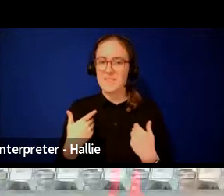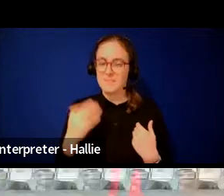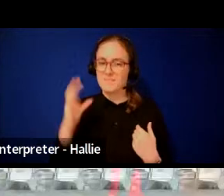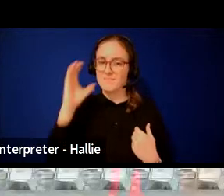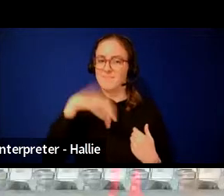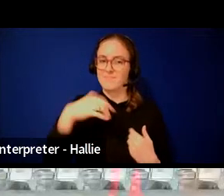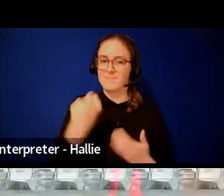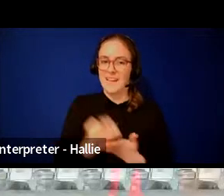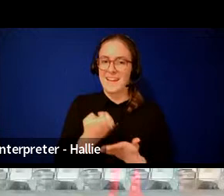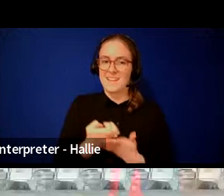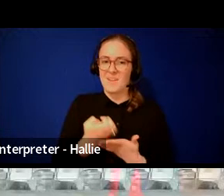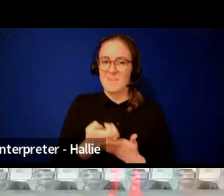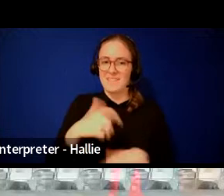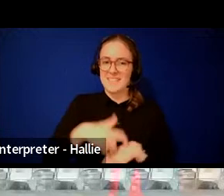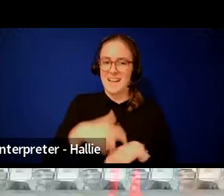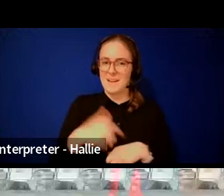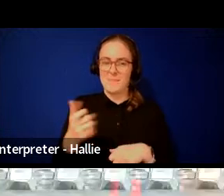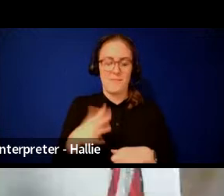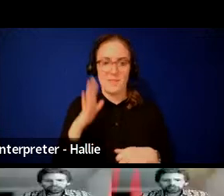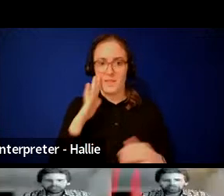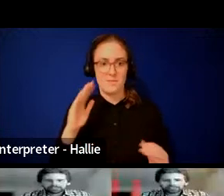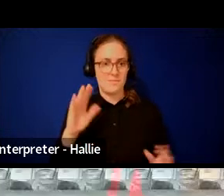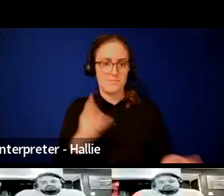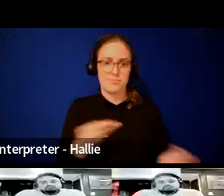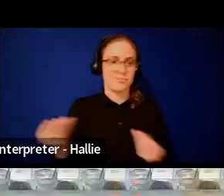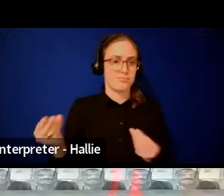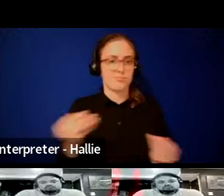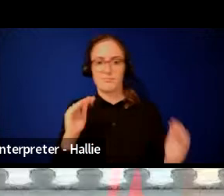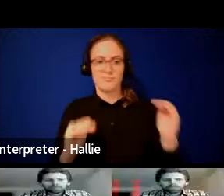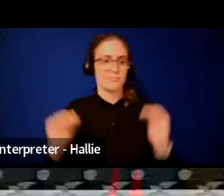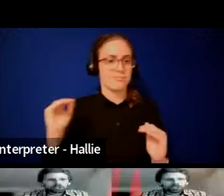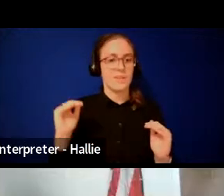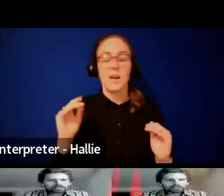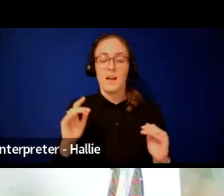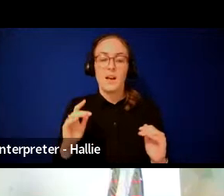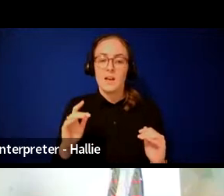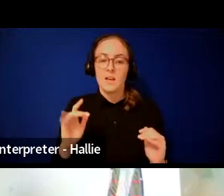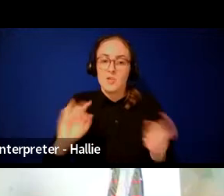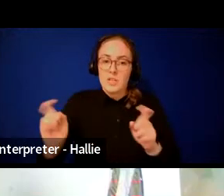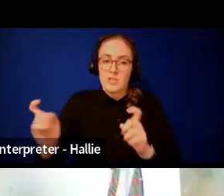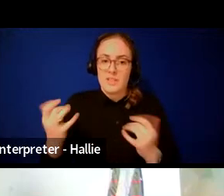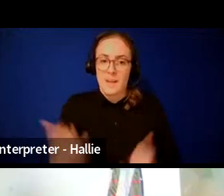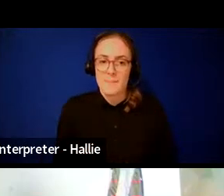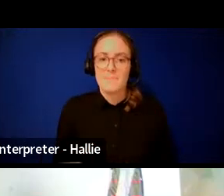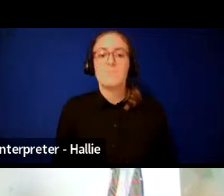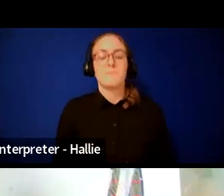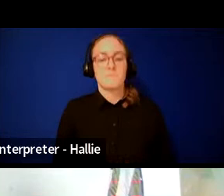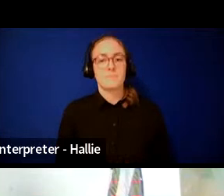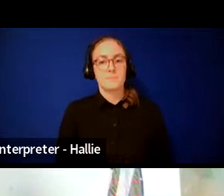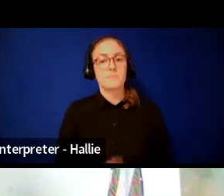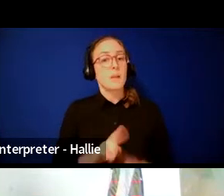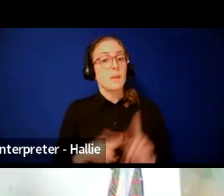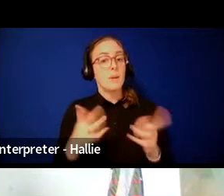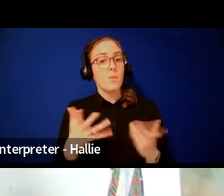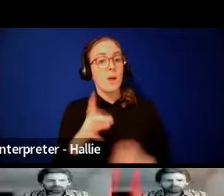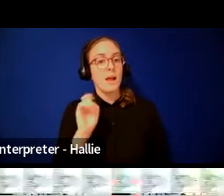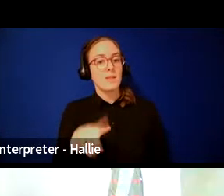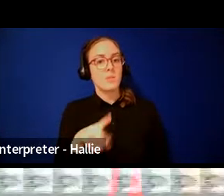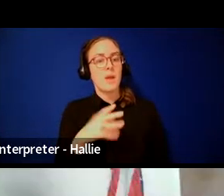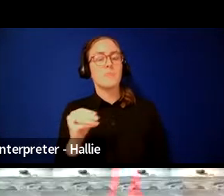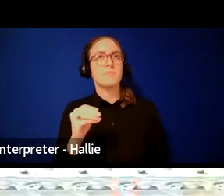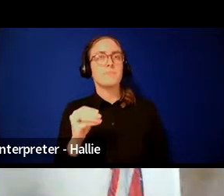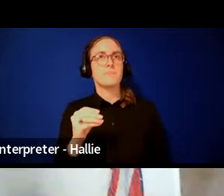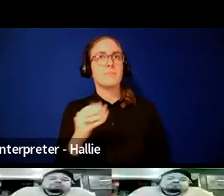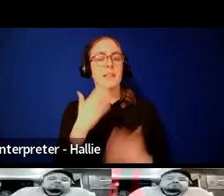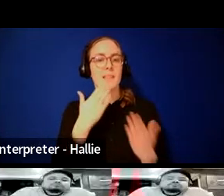are very fluid, but I know different folks are encountering challenges. So I wanted to ask you about that. I also I do want to thank you.